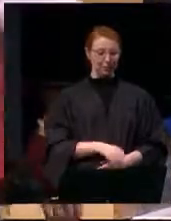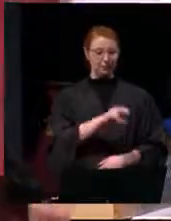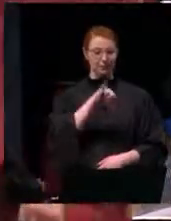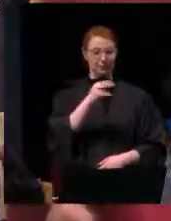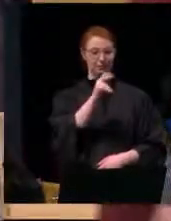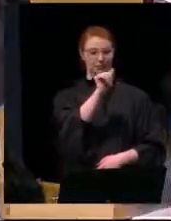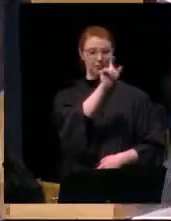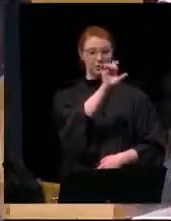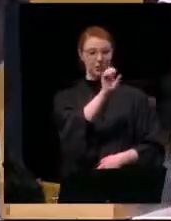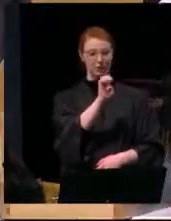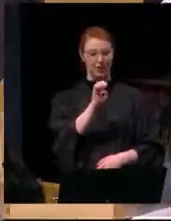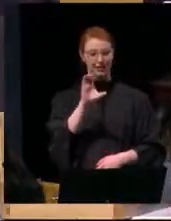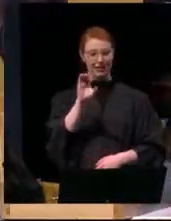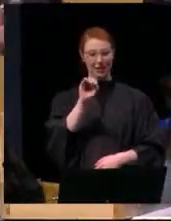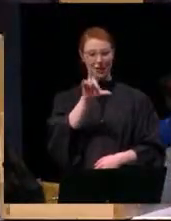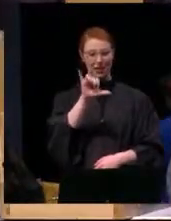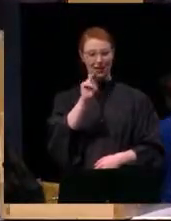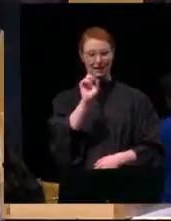Jake Collins.